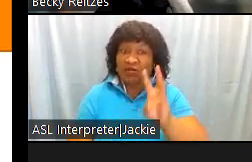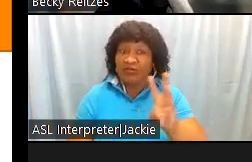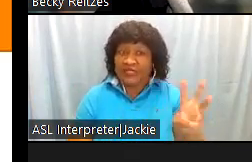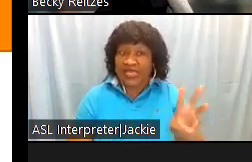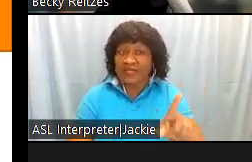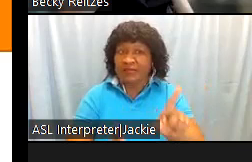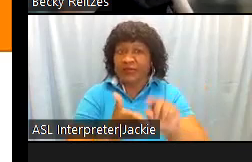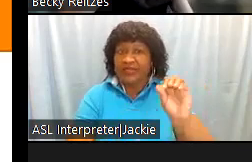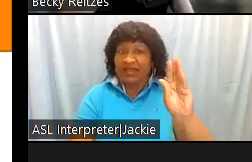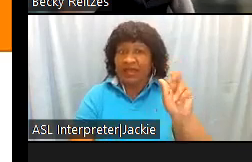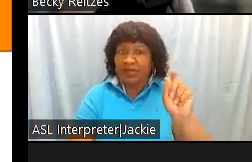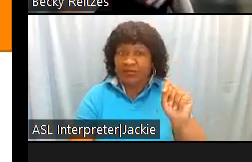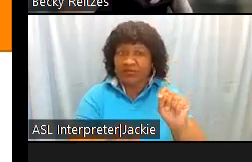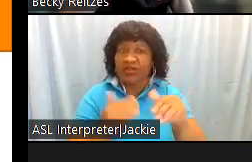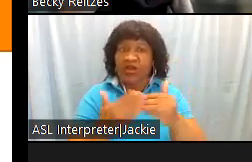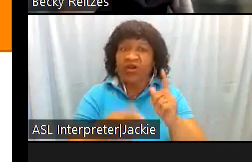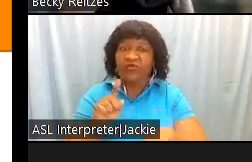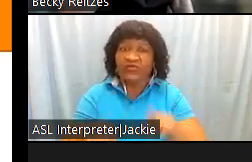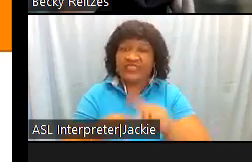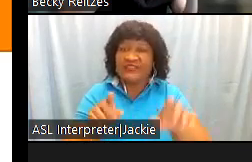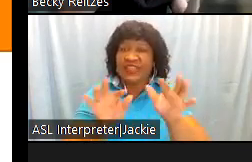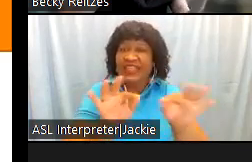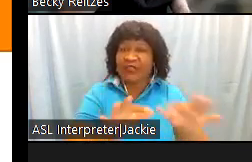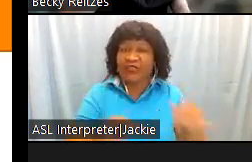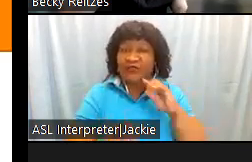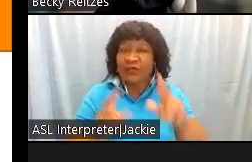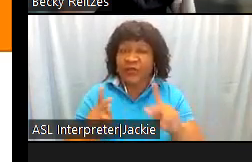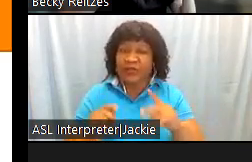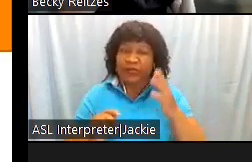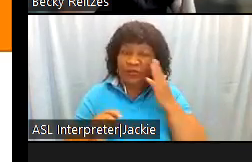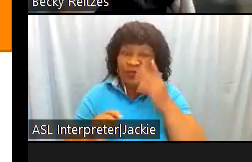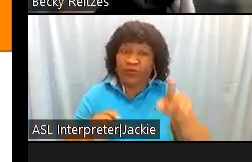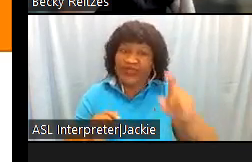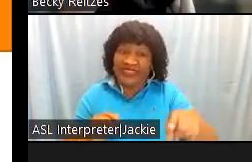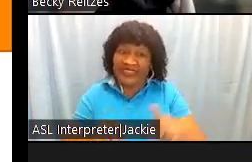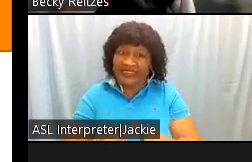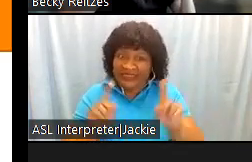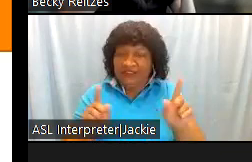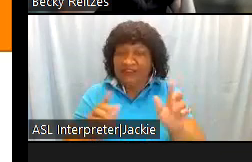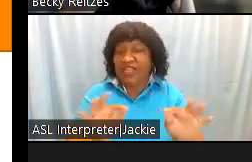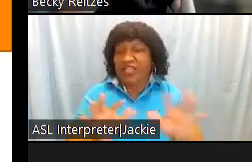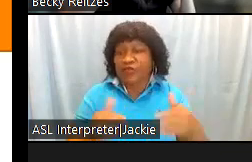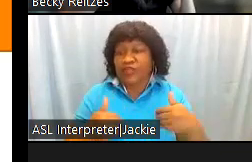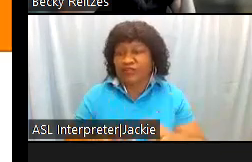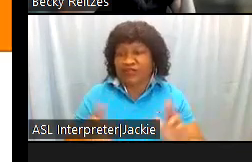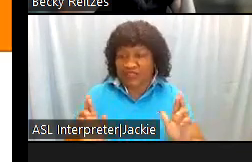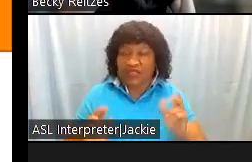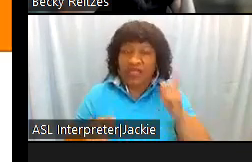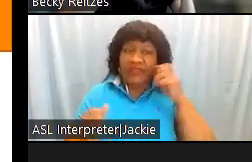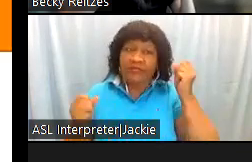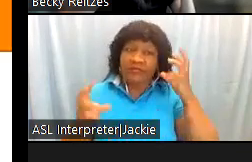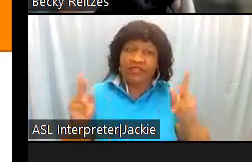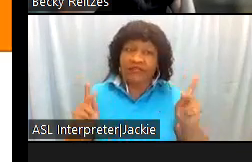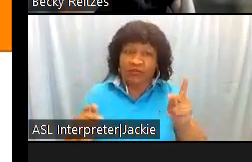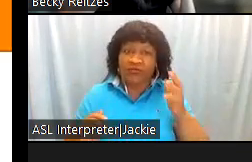out in all these languages for folks who who may need them in these languages. I think a lot of folks don't